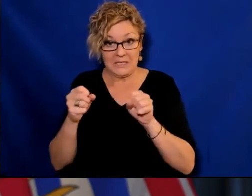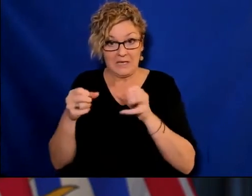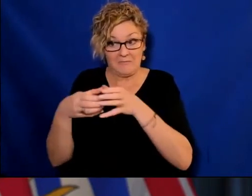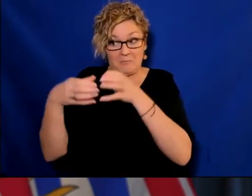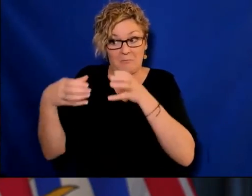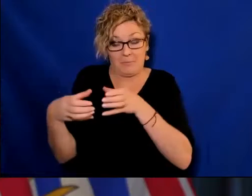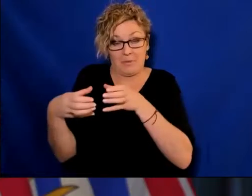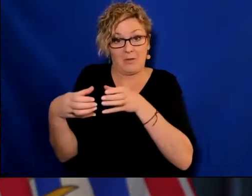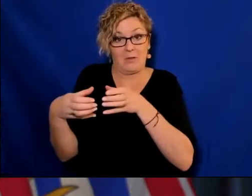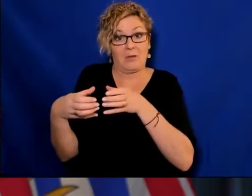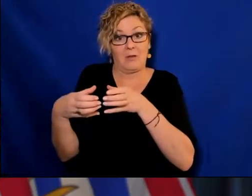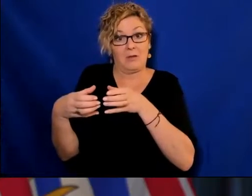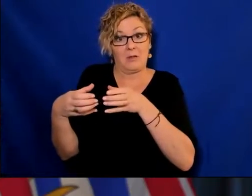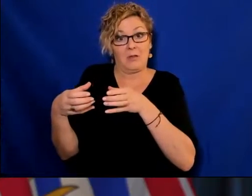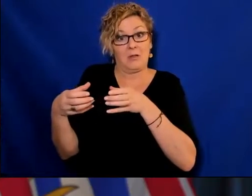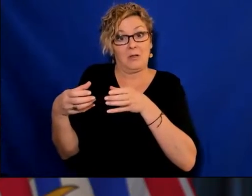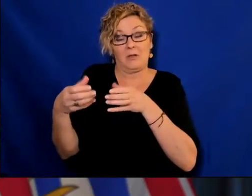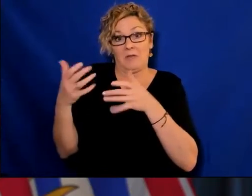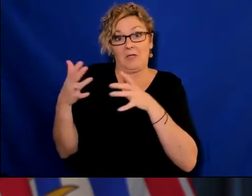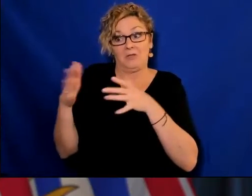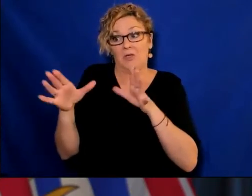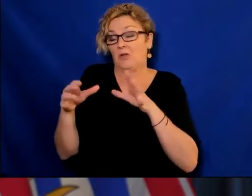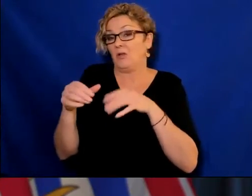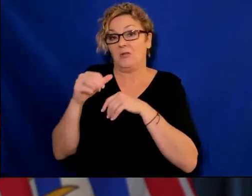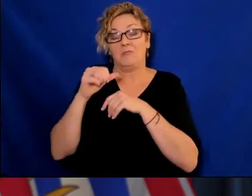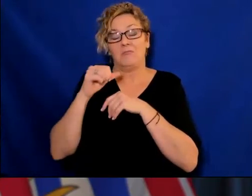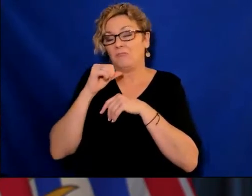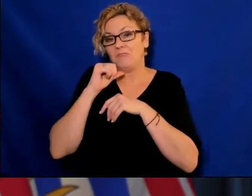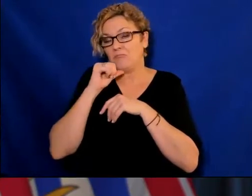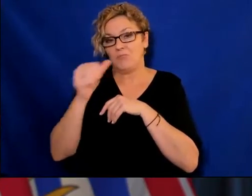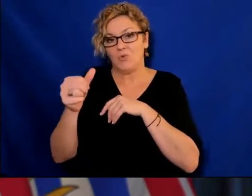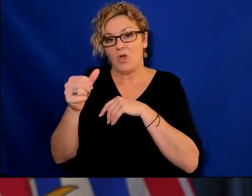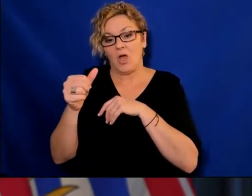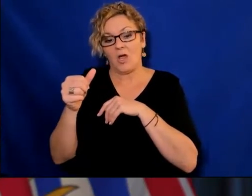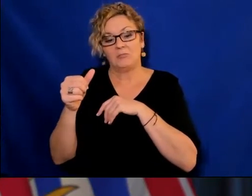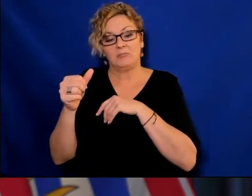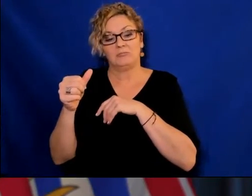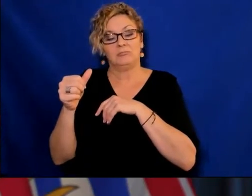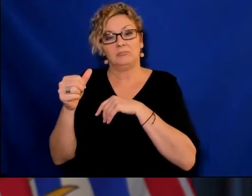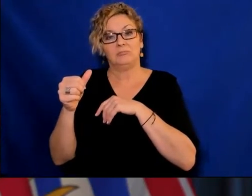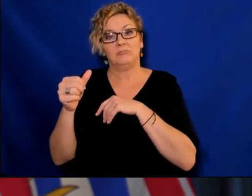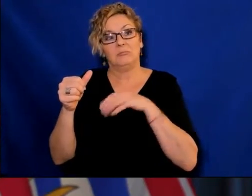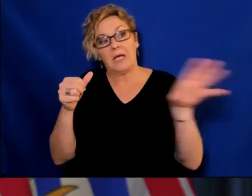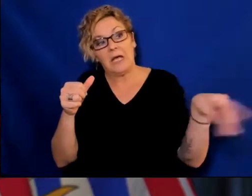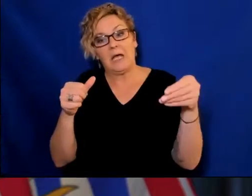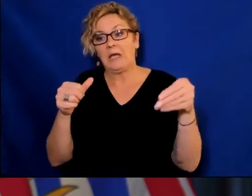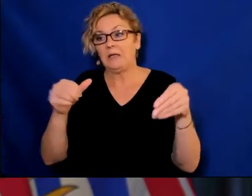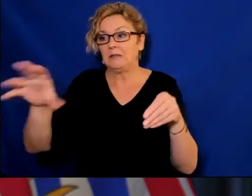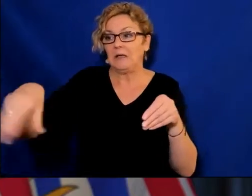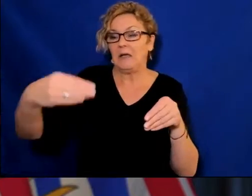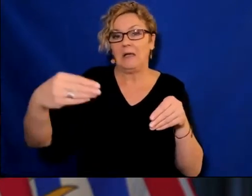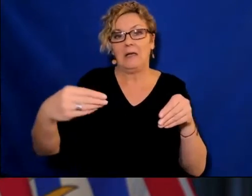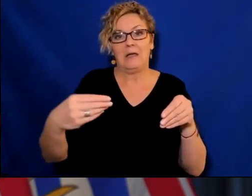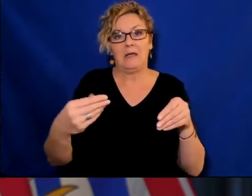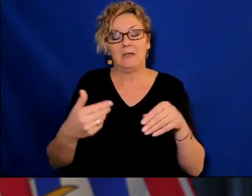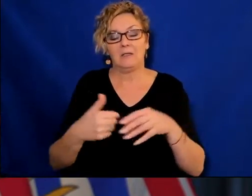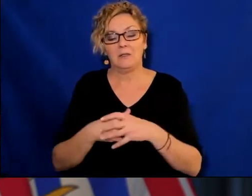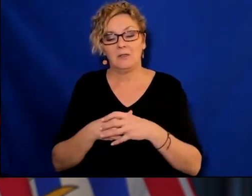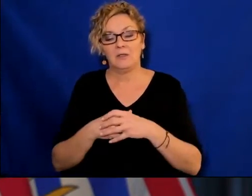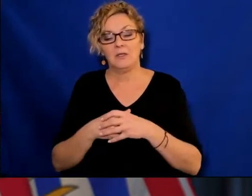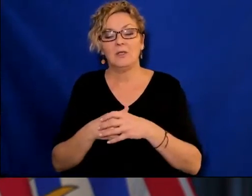about this, you need to stick to your safe six. So your household plus those one set of six